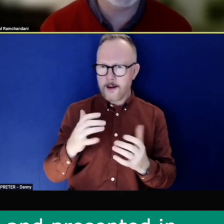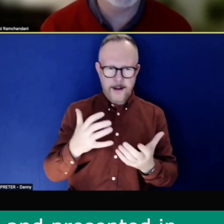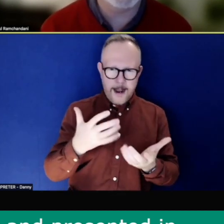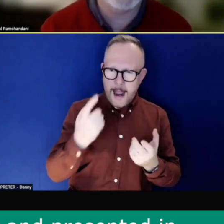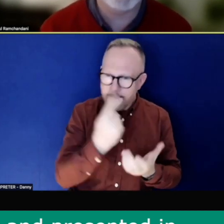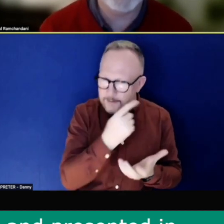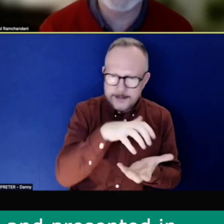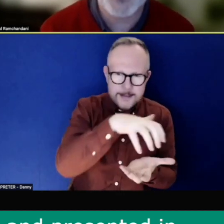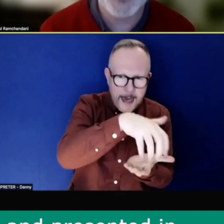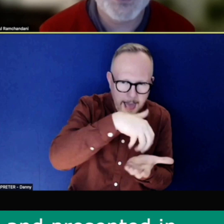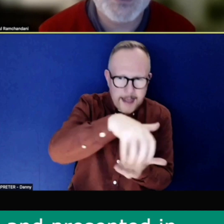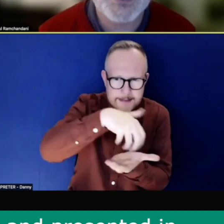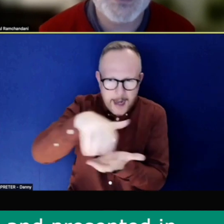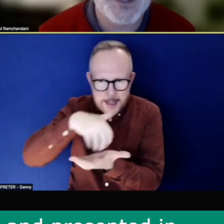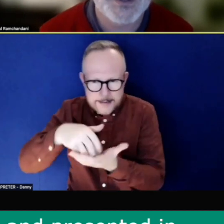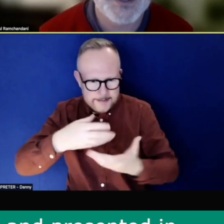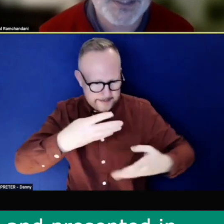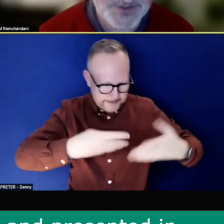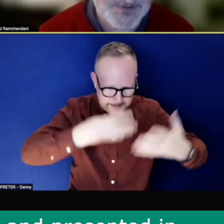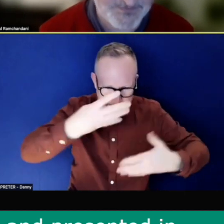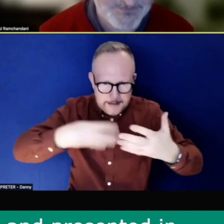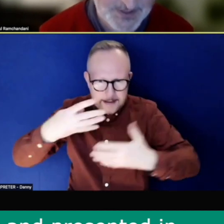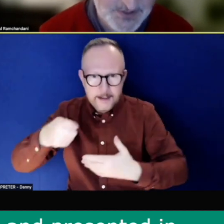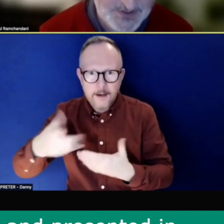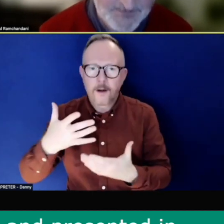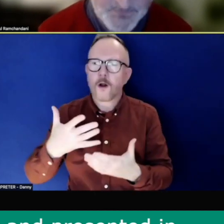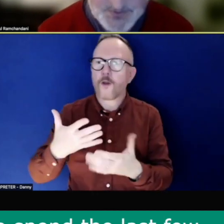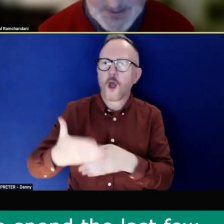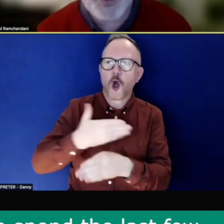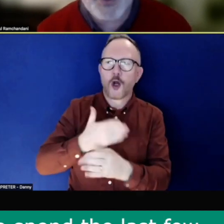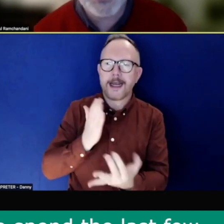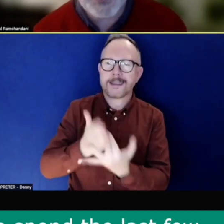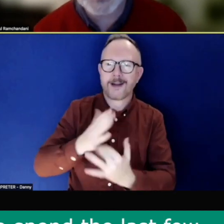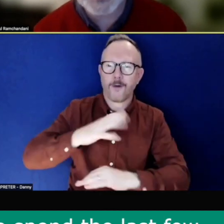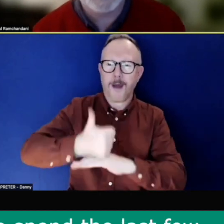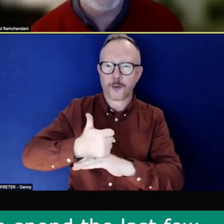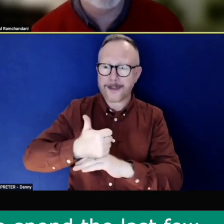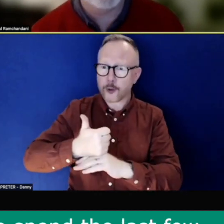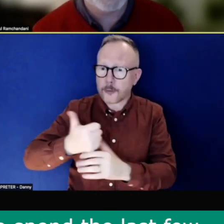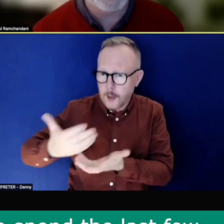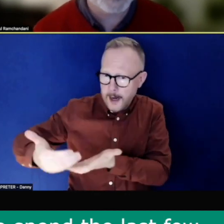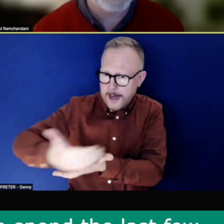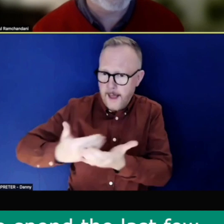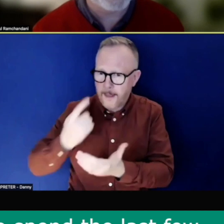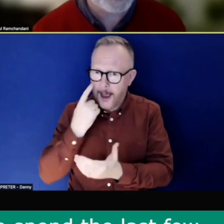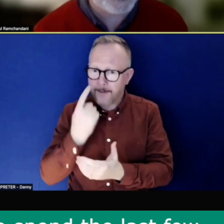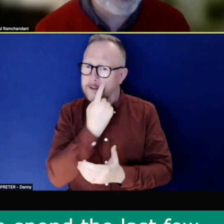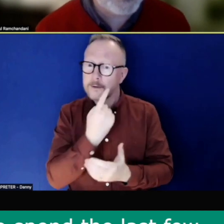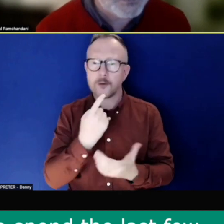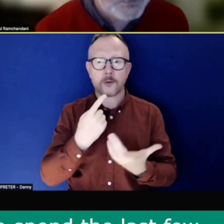and presented in coherent ways by organisations like the Early Intervention Foundation. So we have quite a lot of good news.